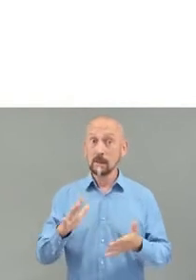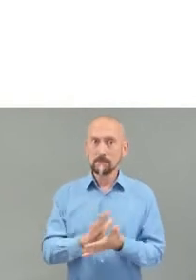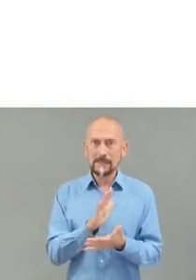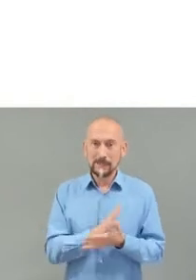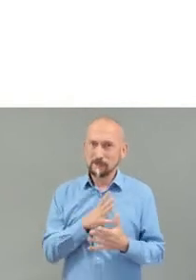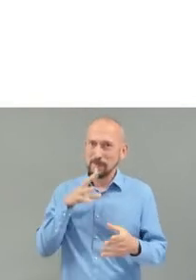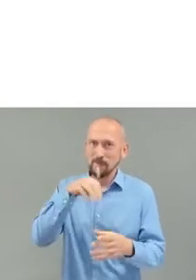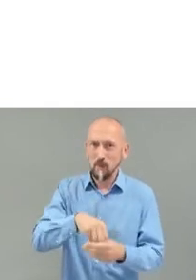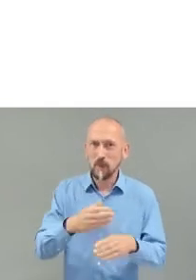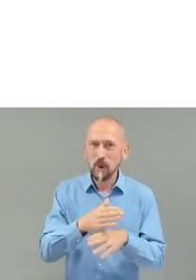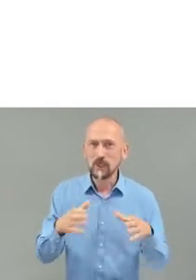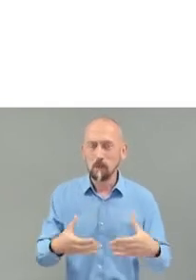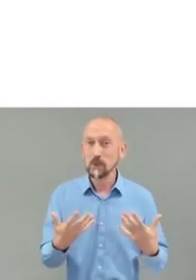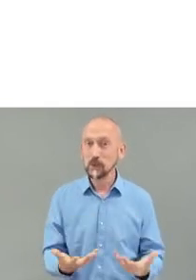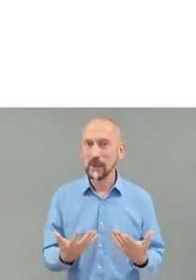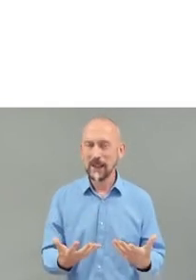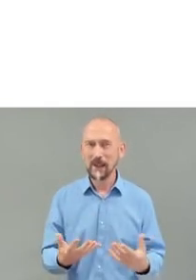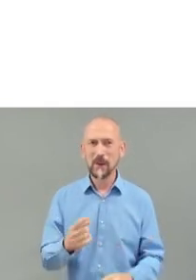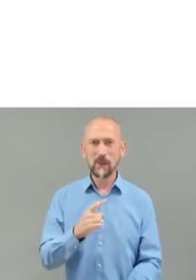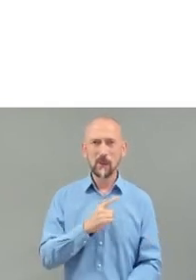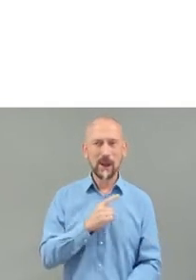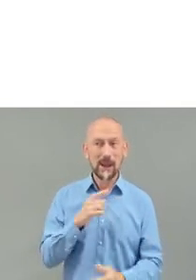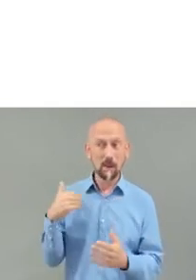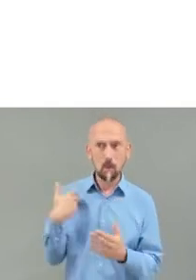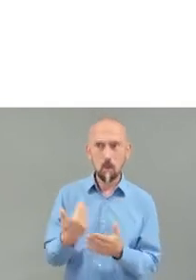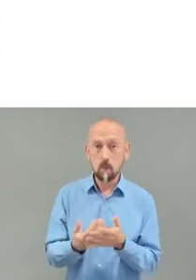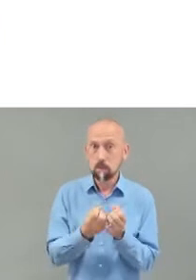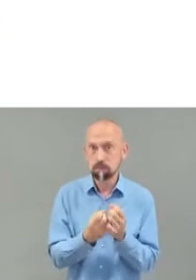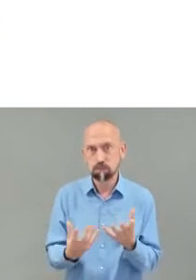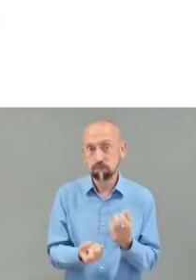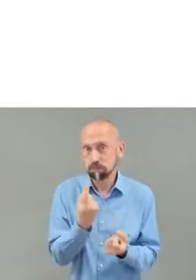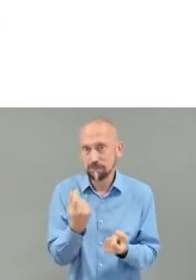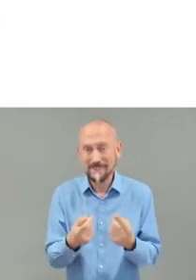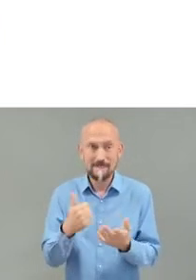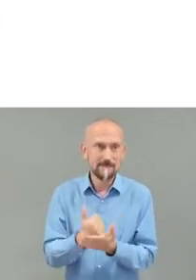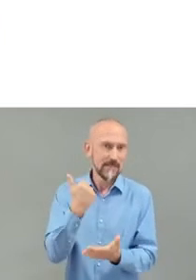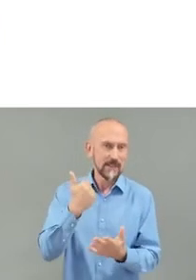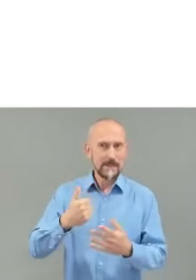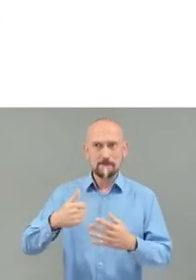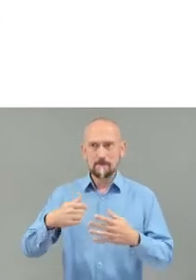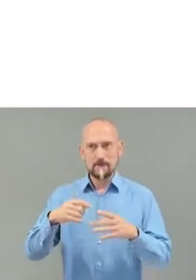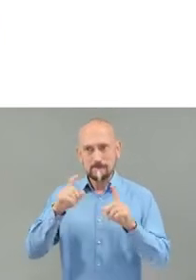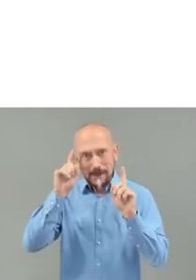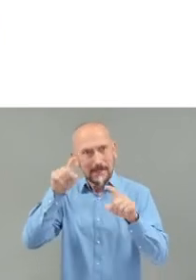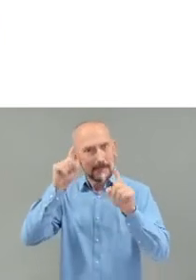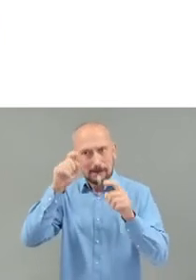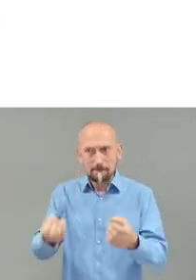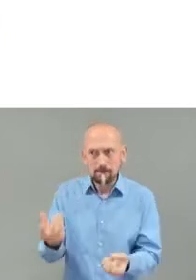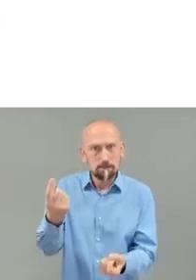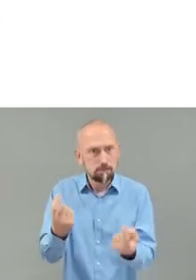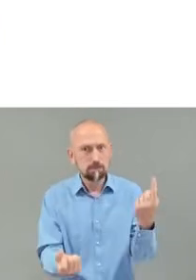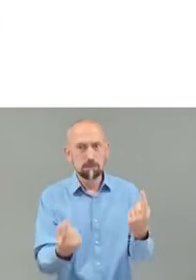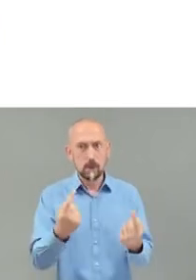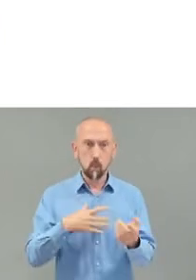some incredibly positive initiatives that are happening out there across the country that we wanted to show you